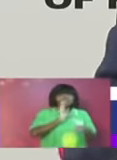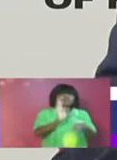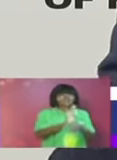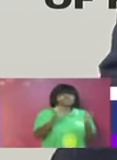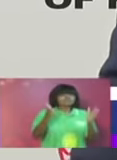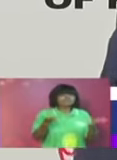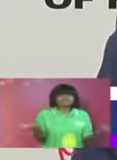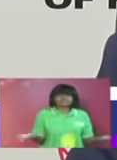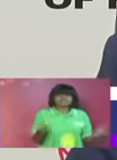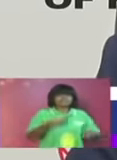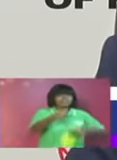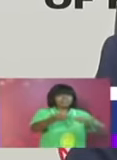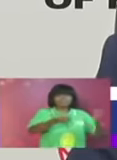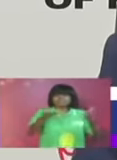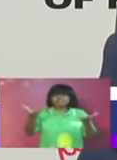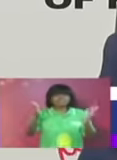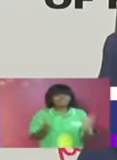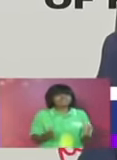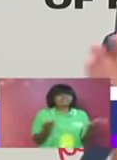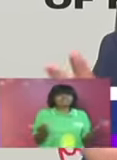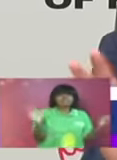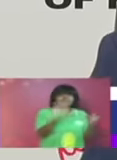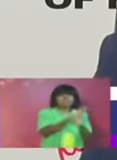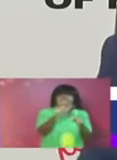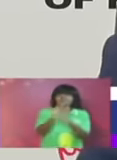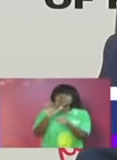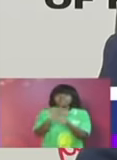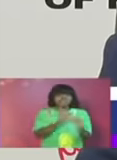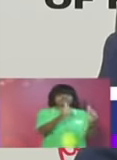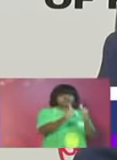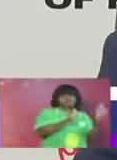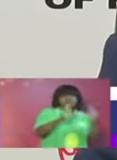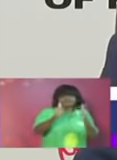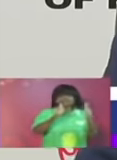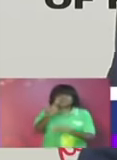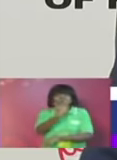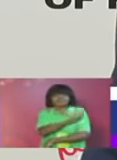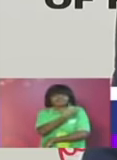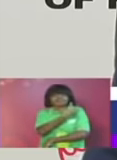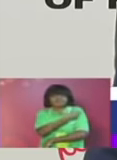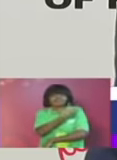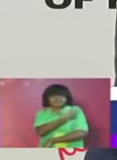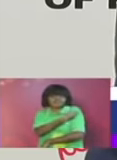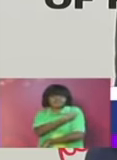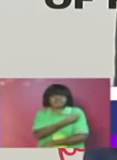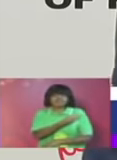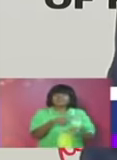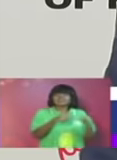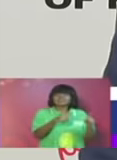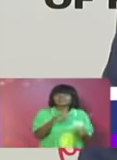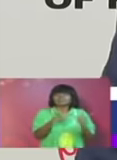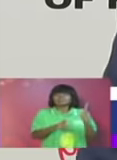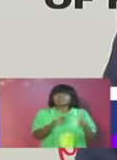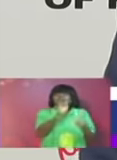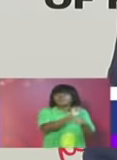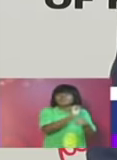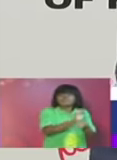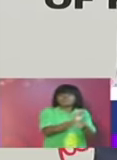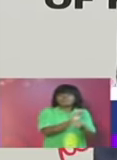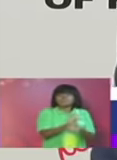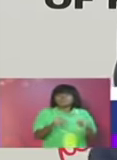and at the executive level. And this is a trend across the world. So we are asking store owners this week, as